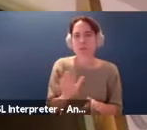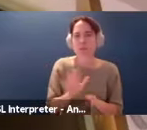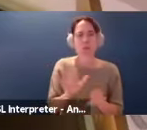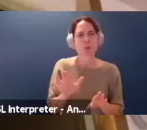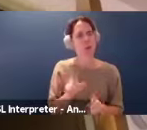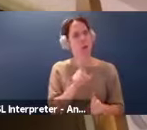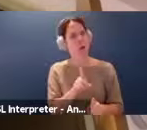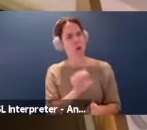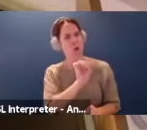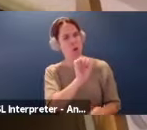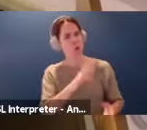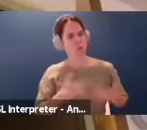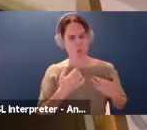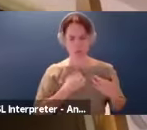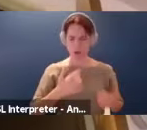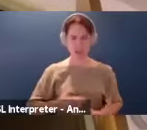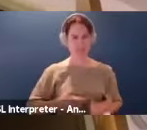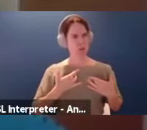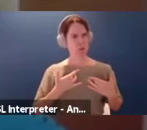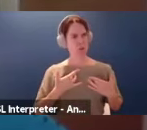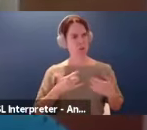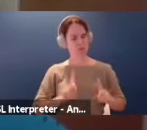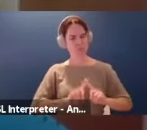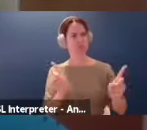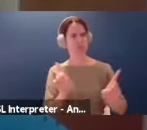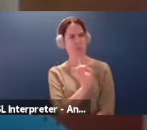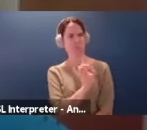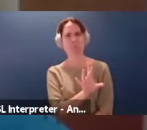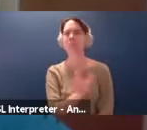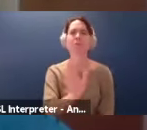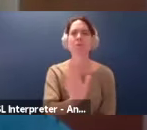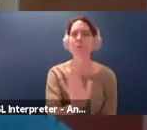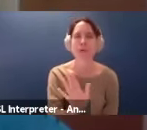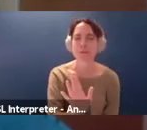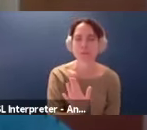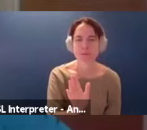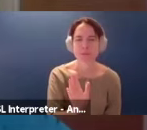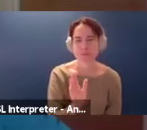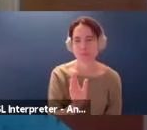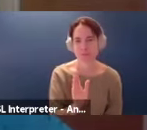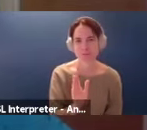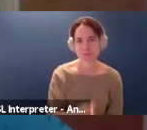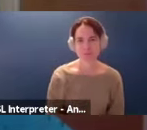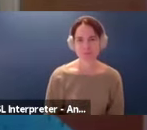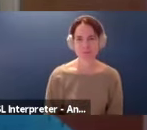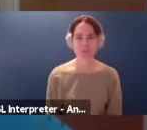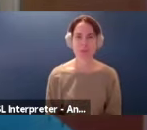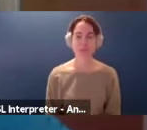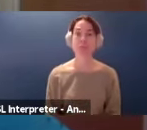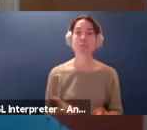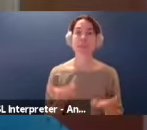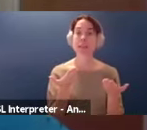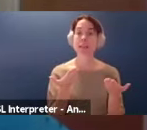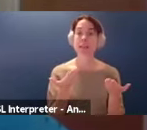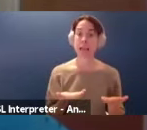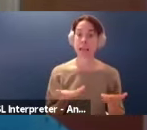so on just want to make that point thank you thank you okay let's um move over to some